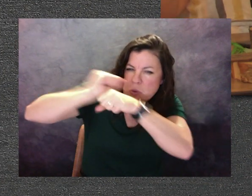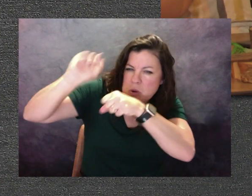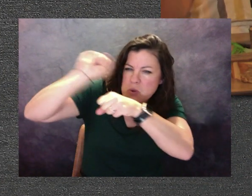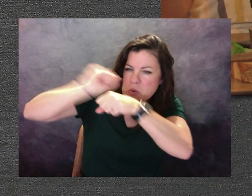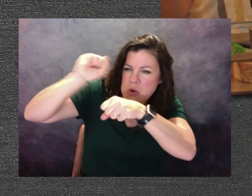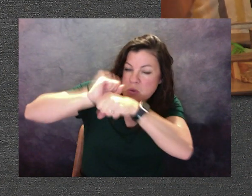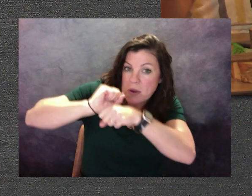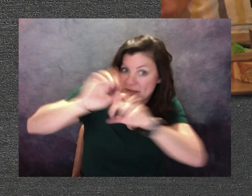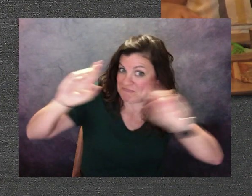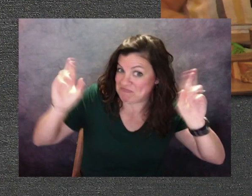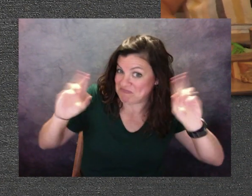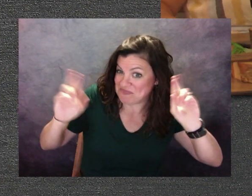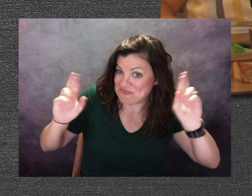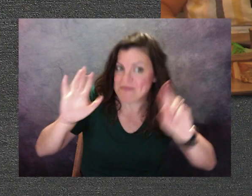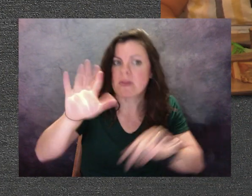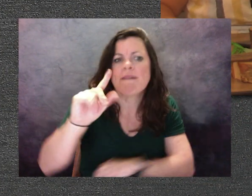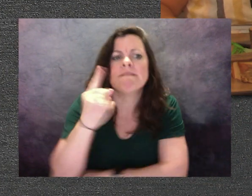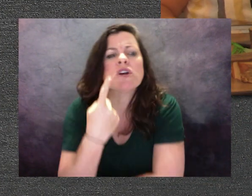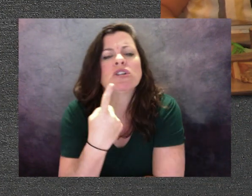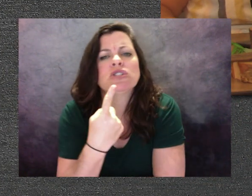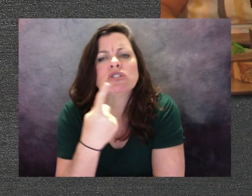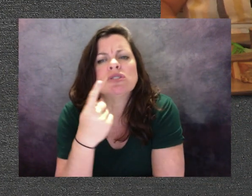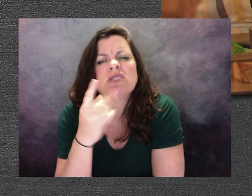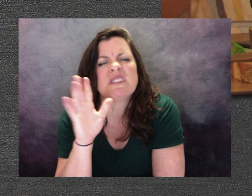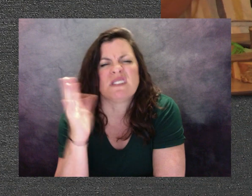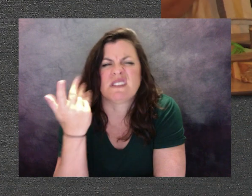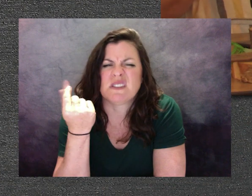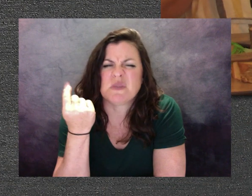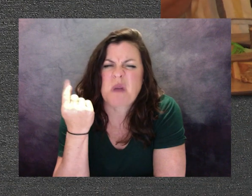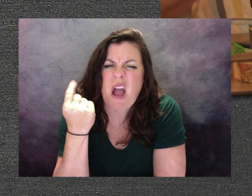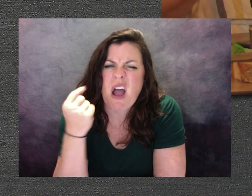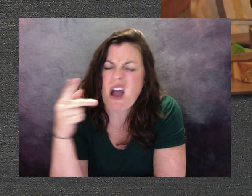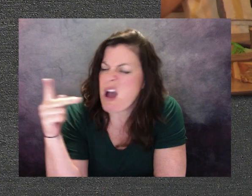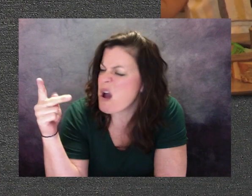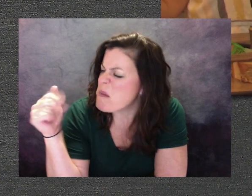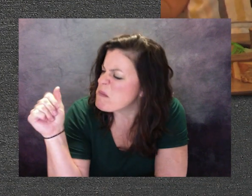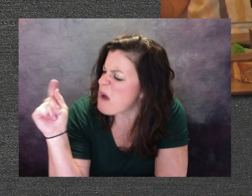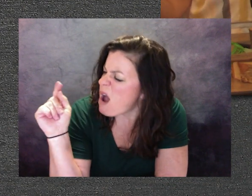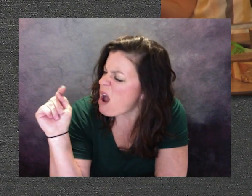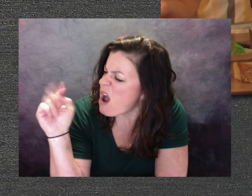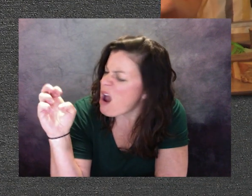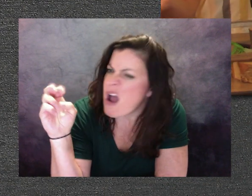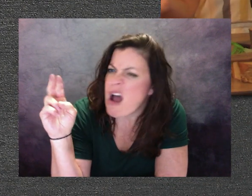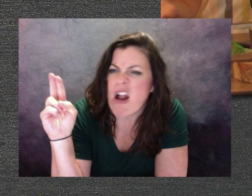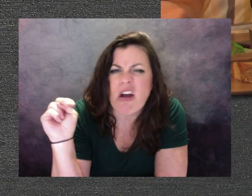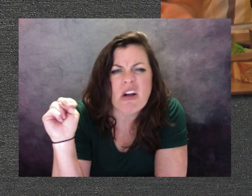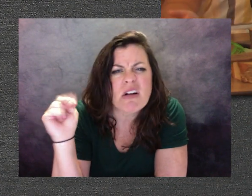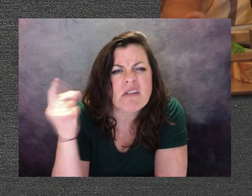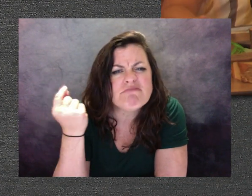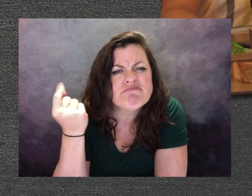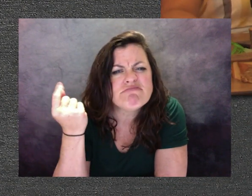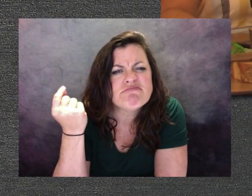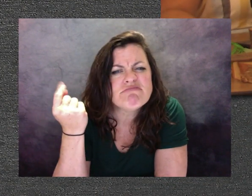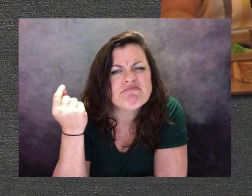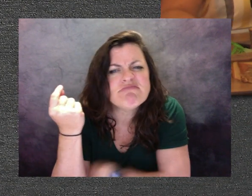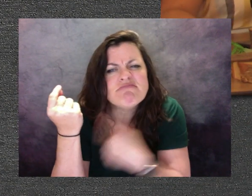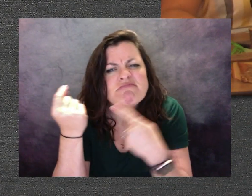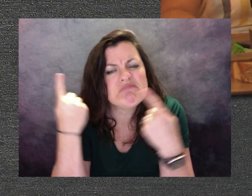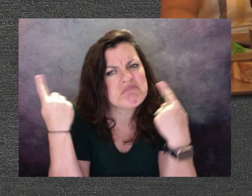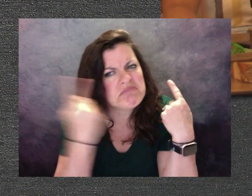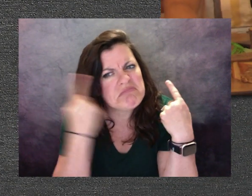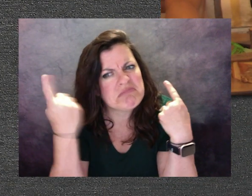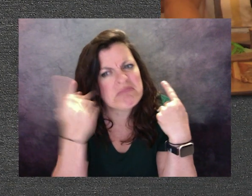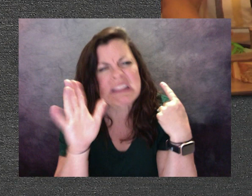what is a pattern? Sometimes I forget. I wonder, do you guys know at home? What's a pattern? Well, a pattern